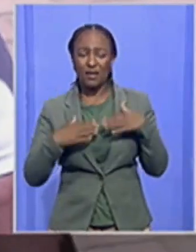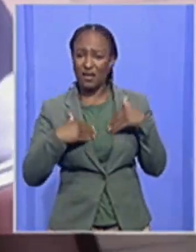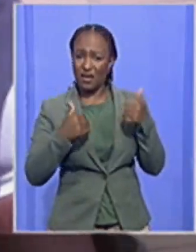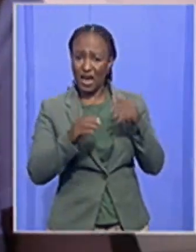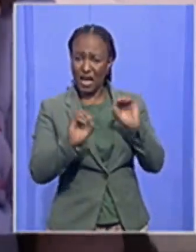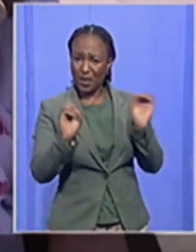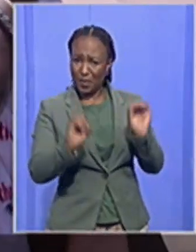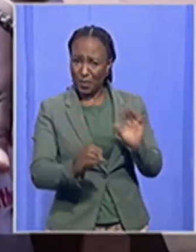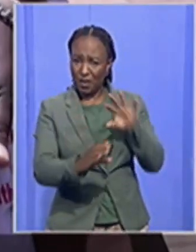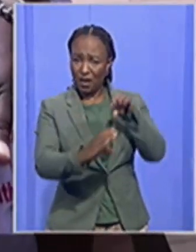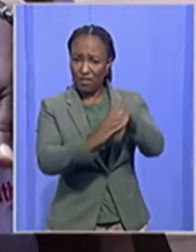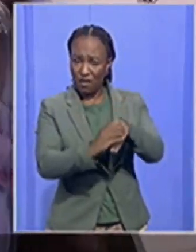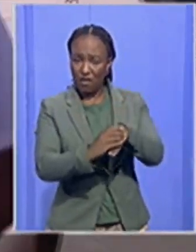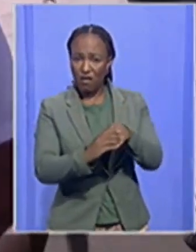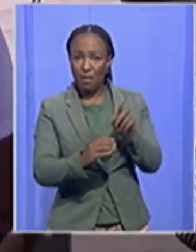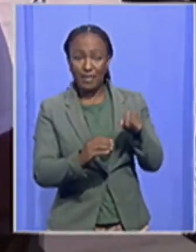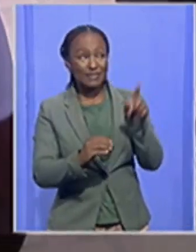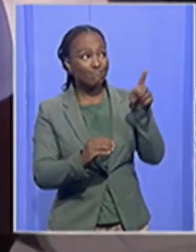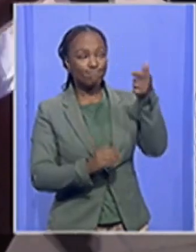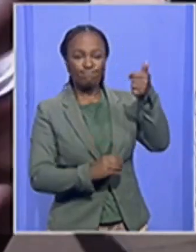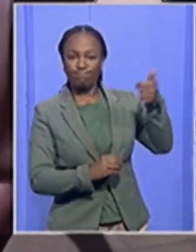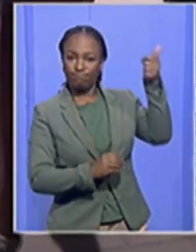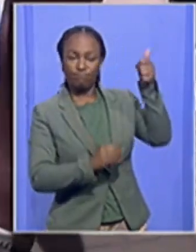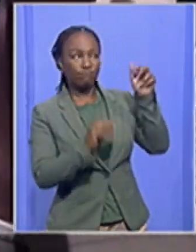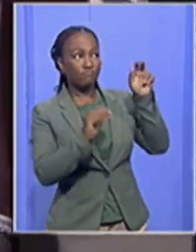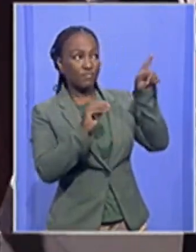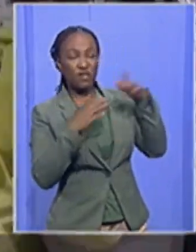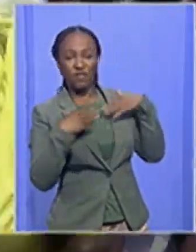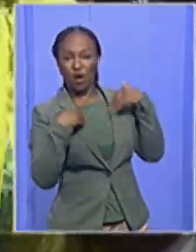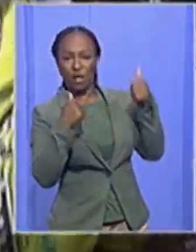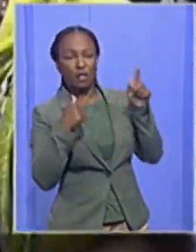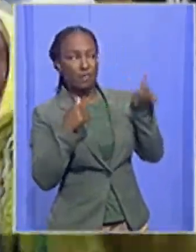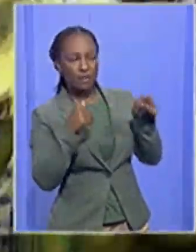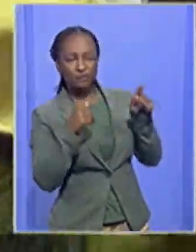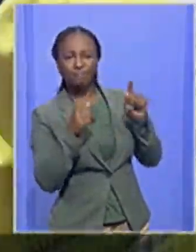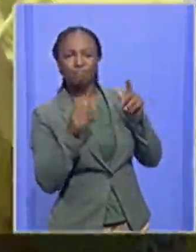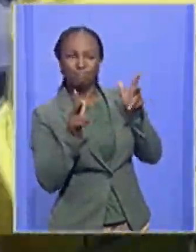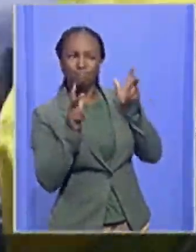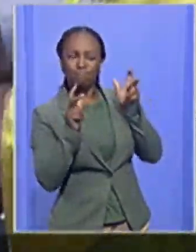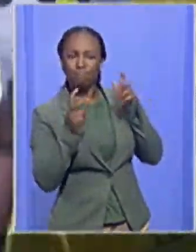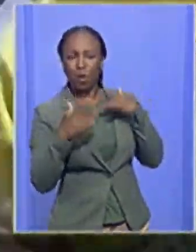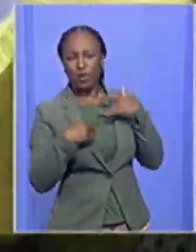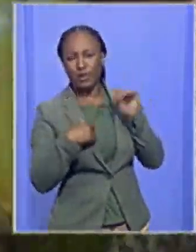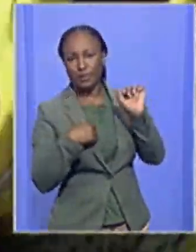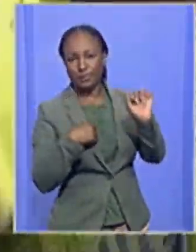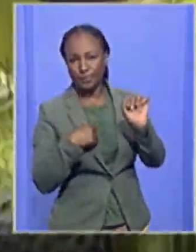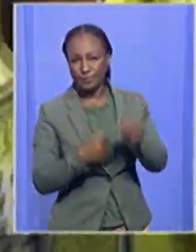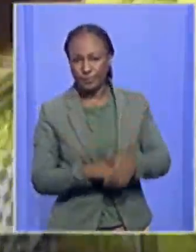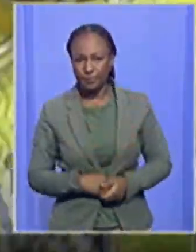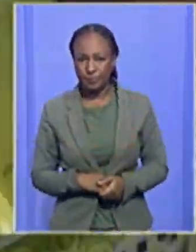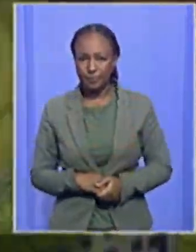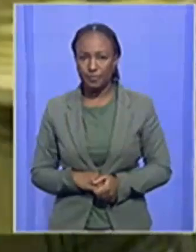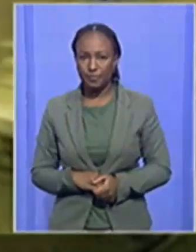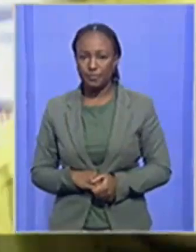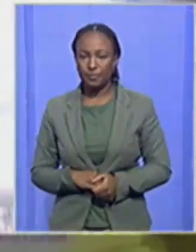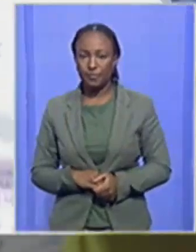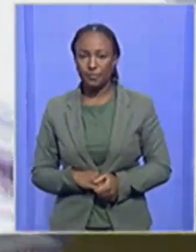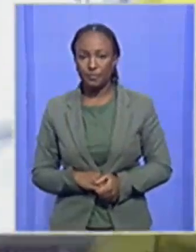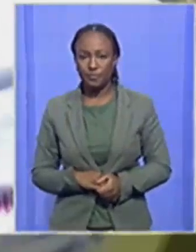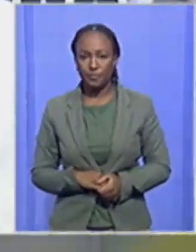batlhankela bagolo ba tsa pholo mo nageng ba tsibogela ditopo tsa bona. Sentle Englihihi,